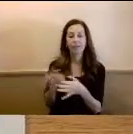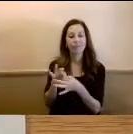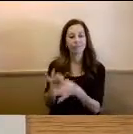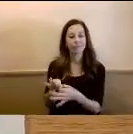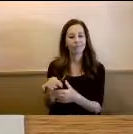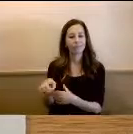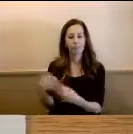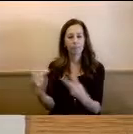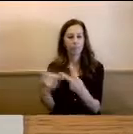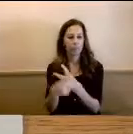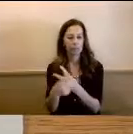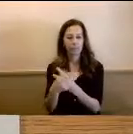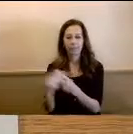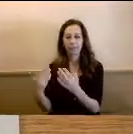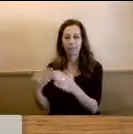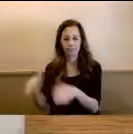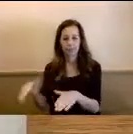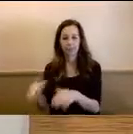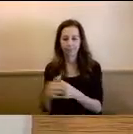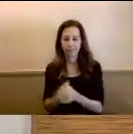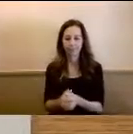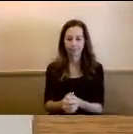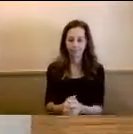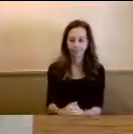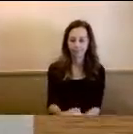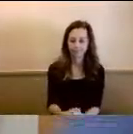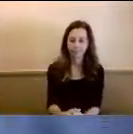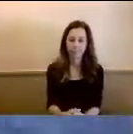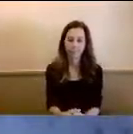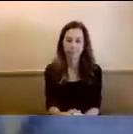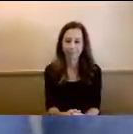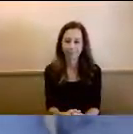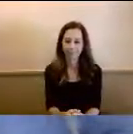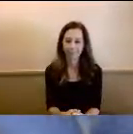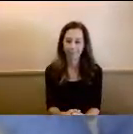deal with multiplying and dividing.